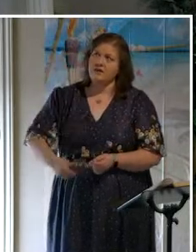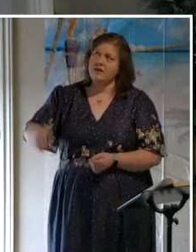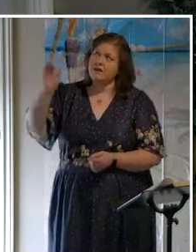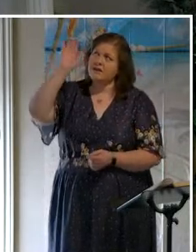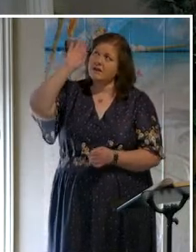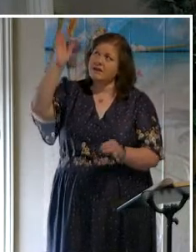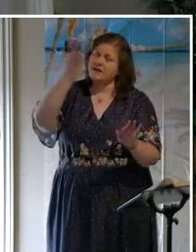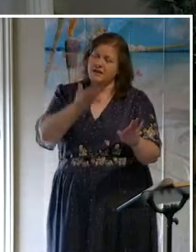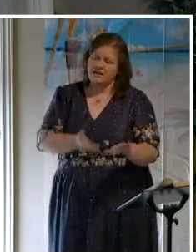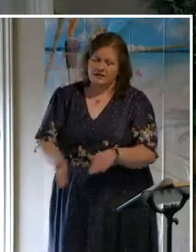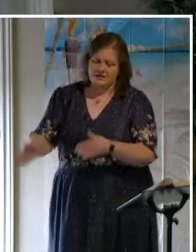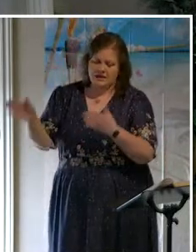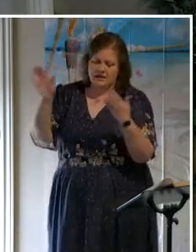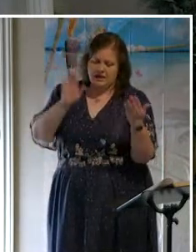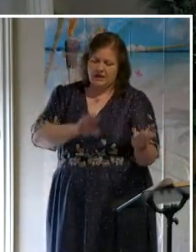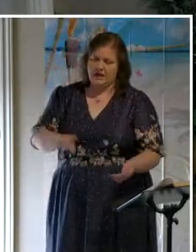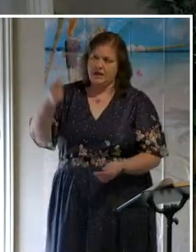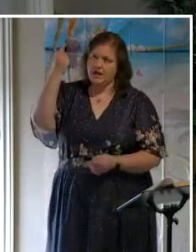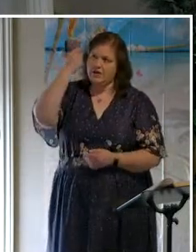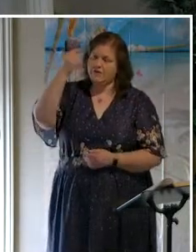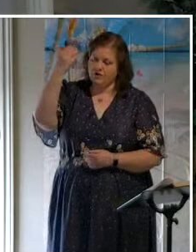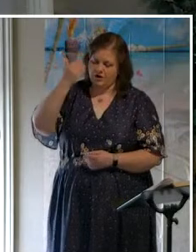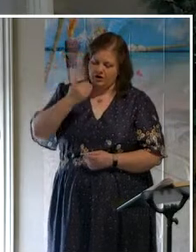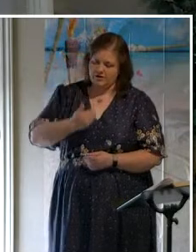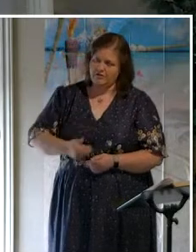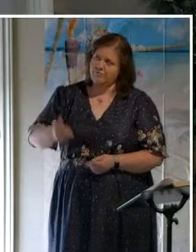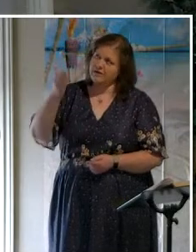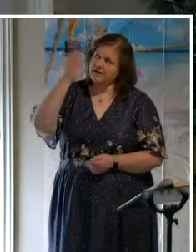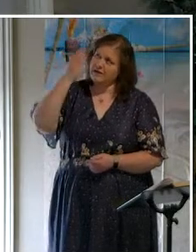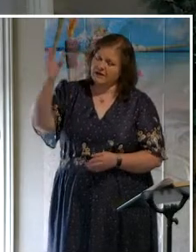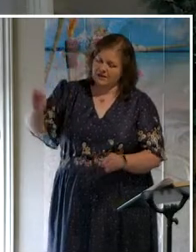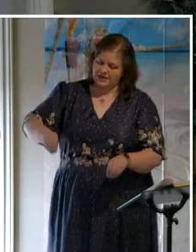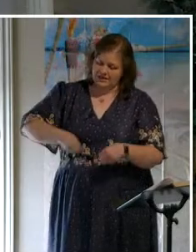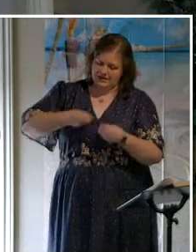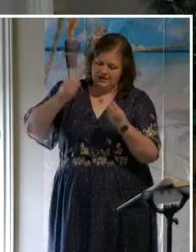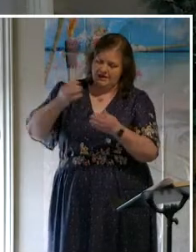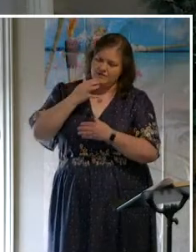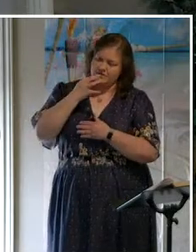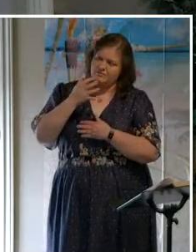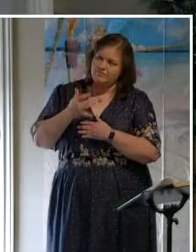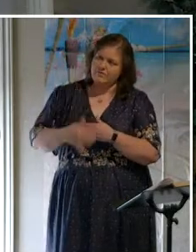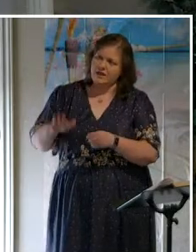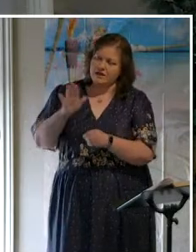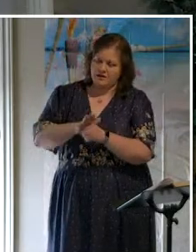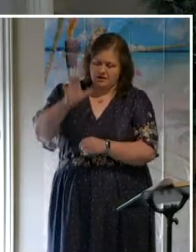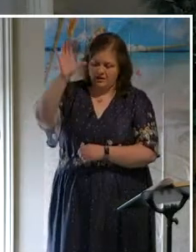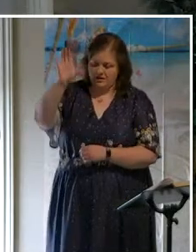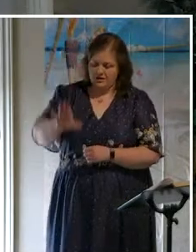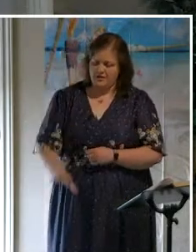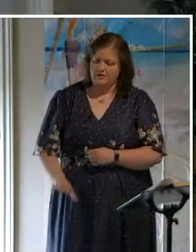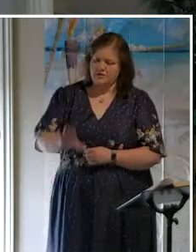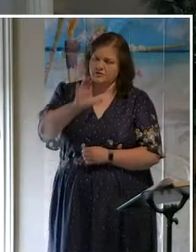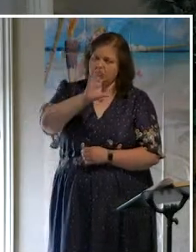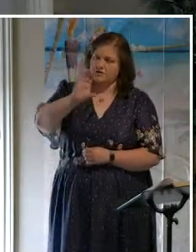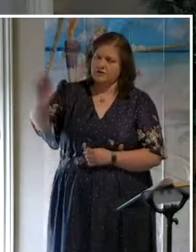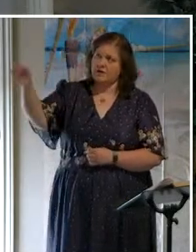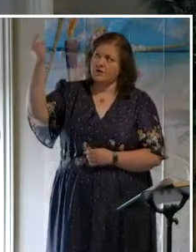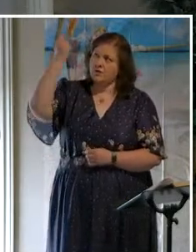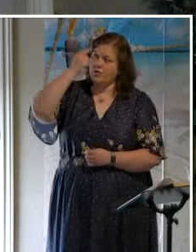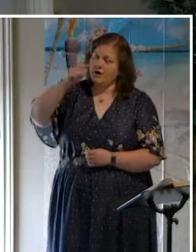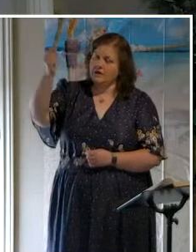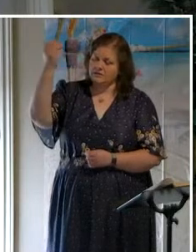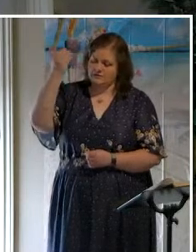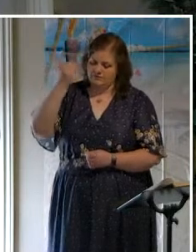me he died, for me he shed his blood upon a tree.